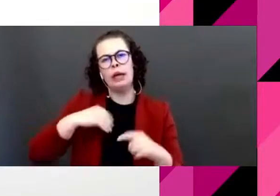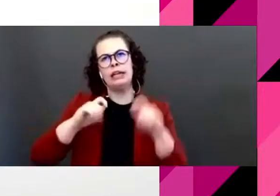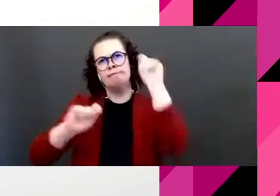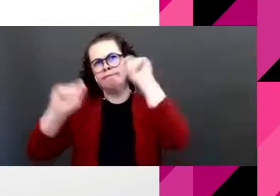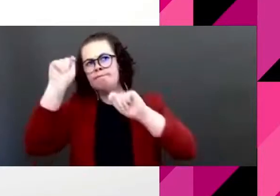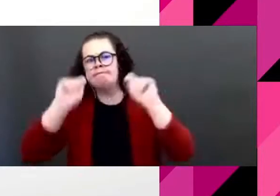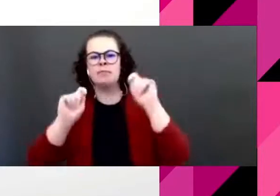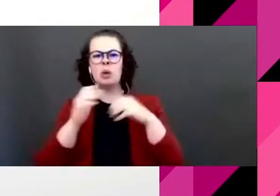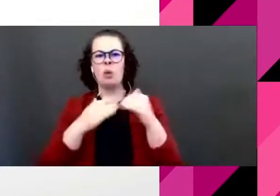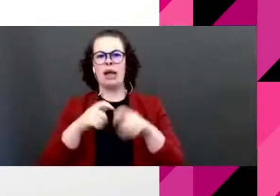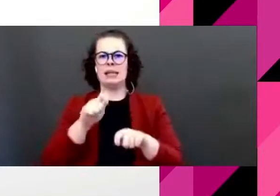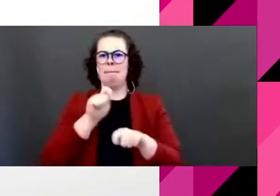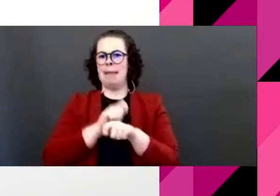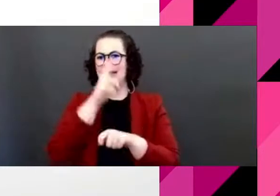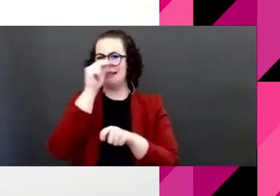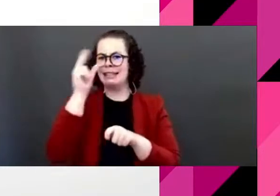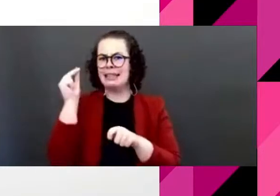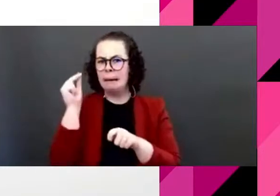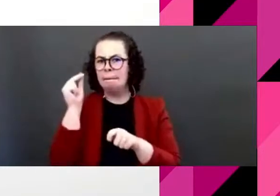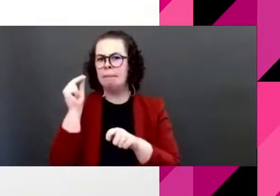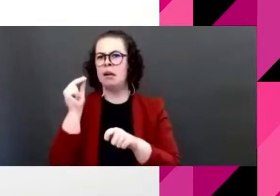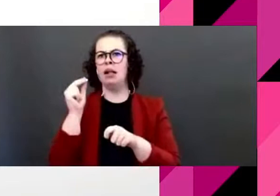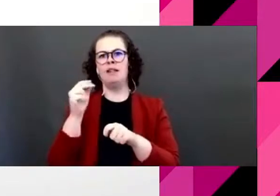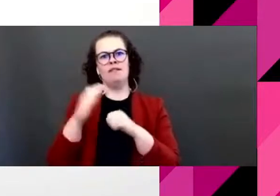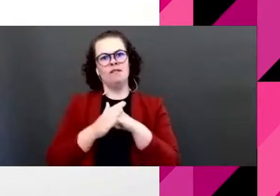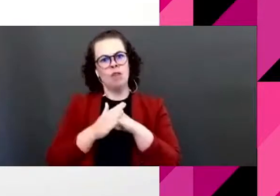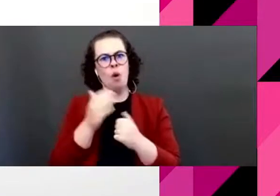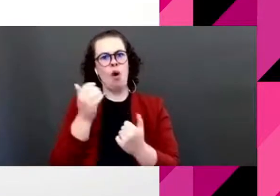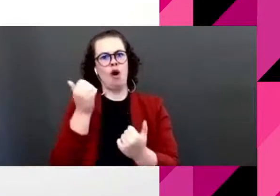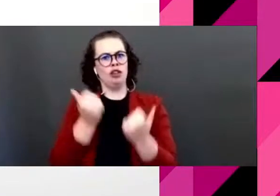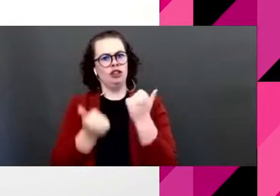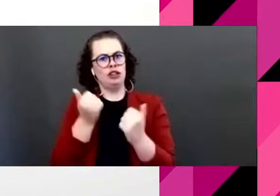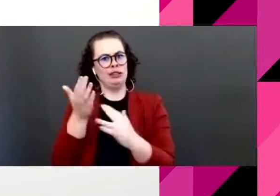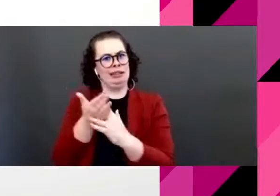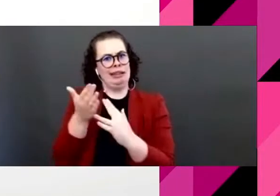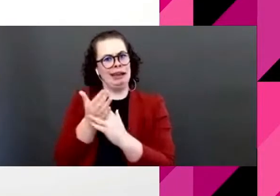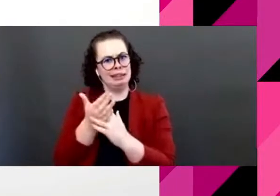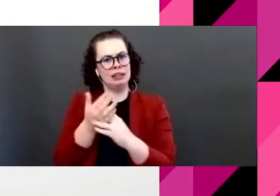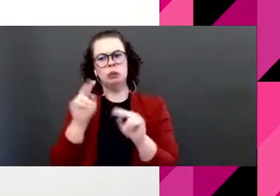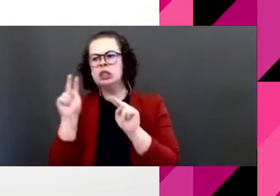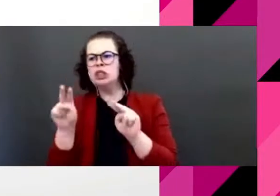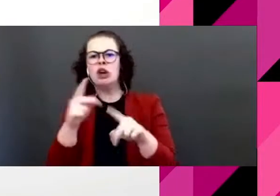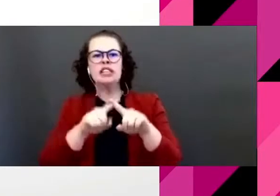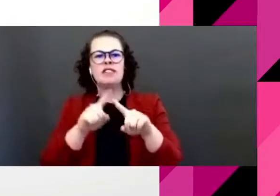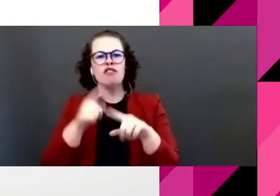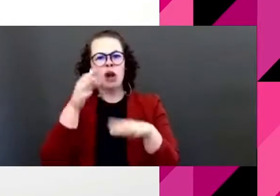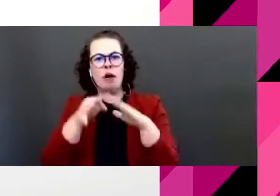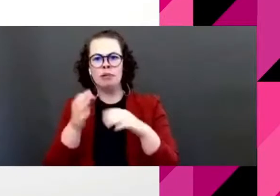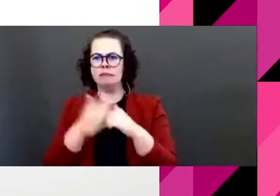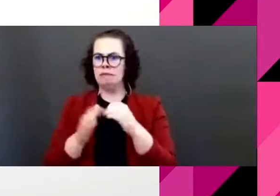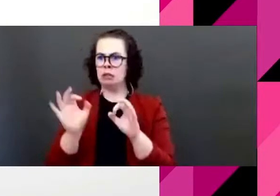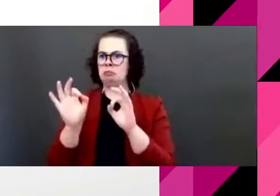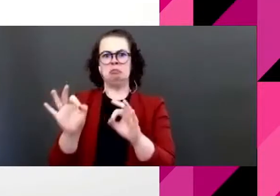so that it can serve as a good model for states that are trying to figure out how to move forward with this.